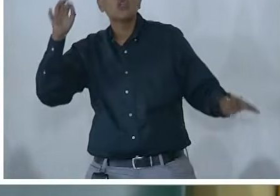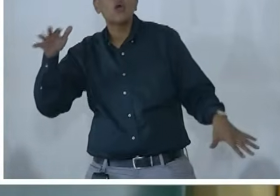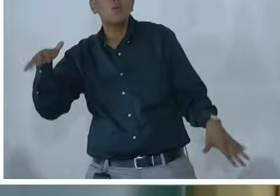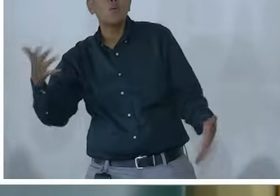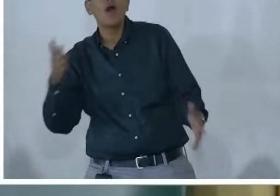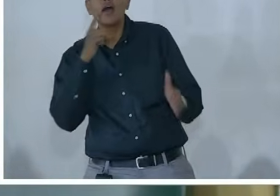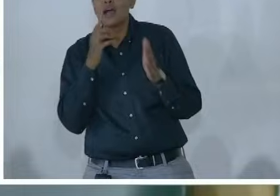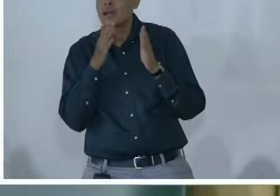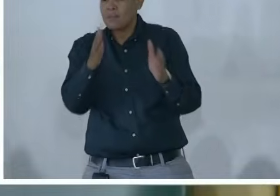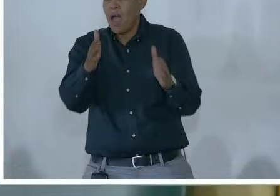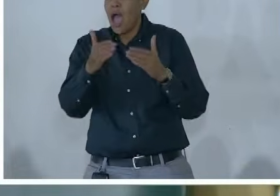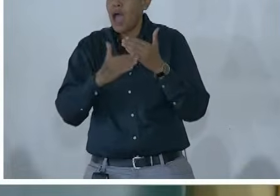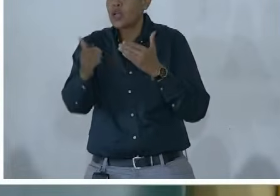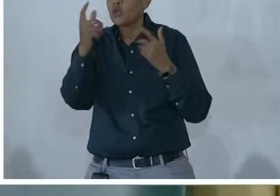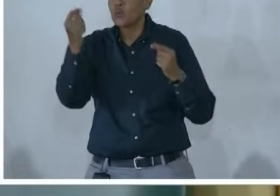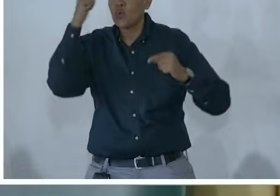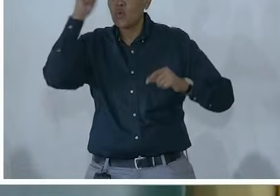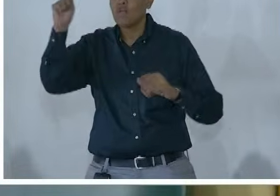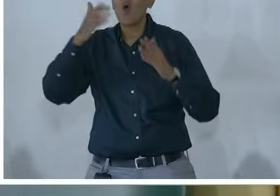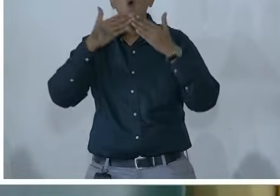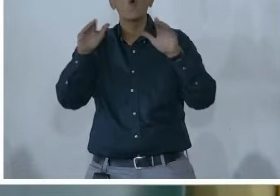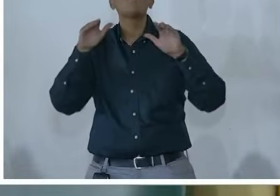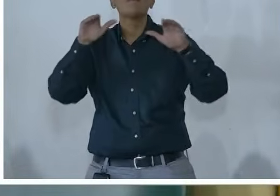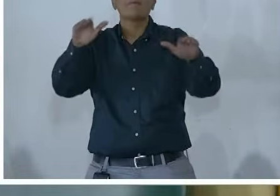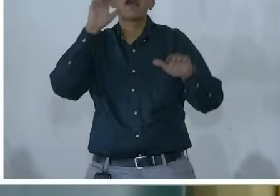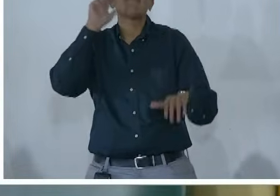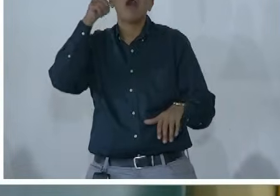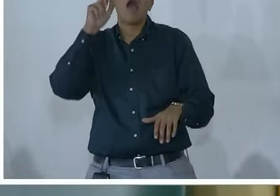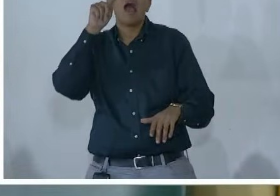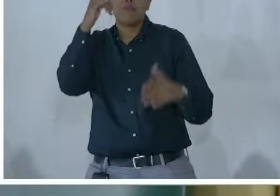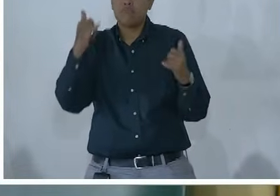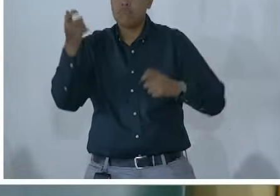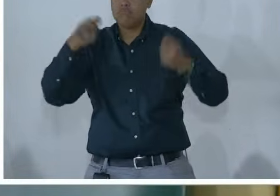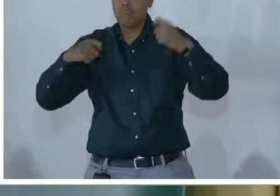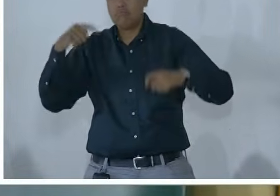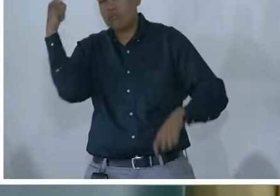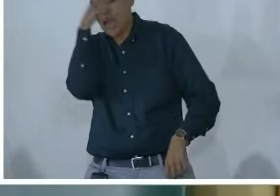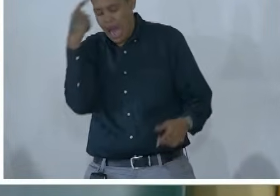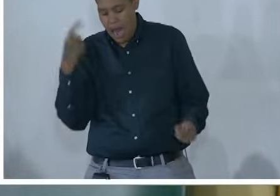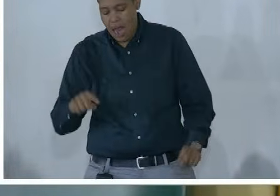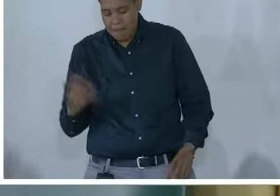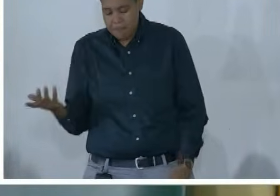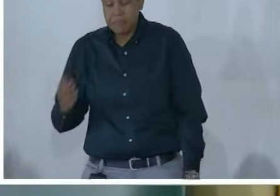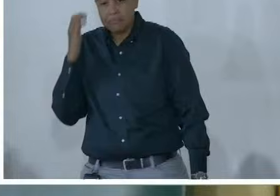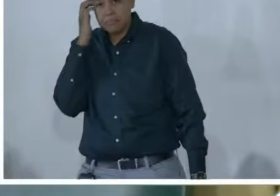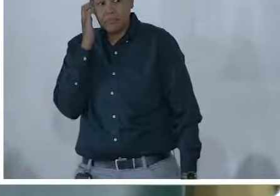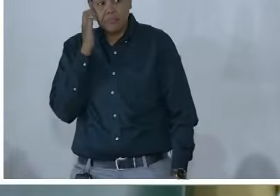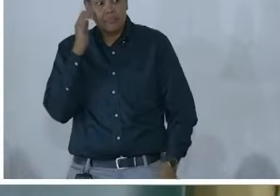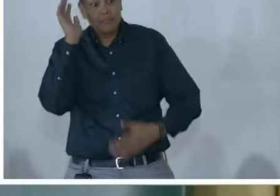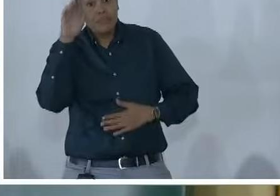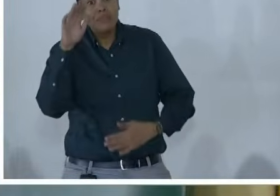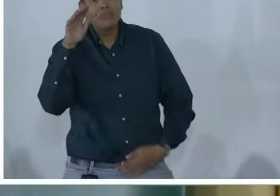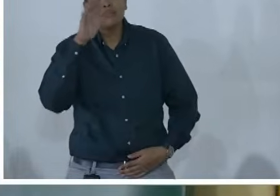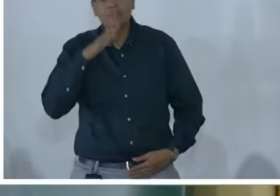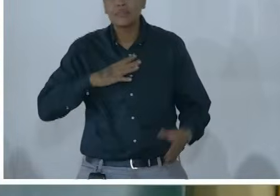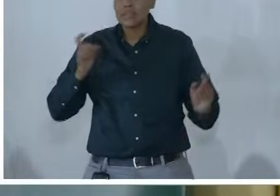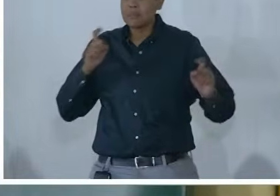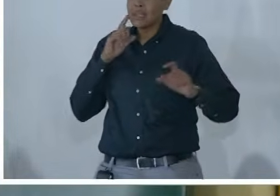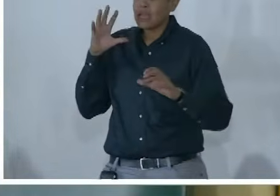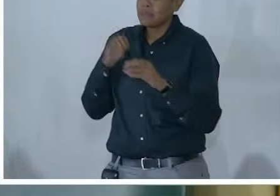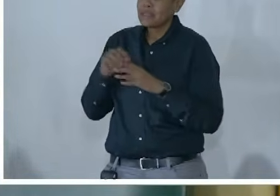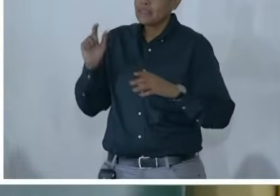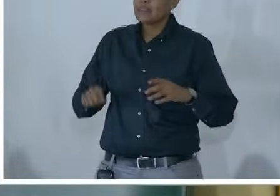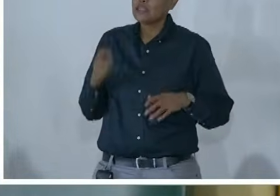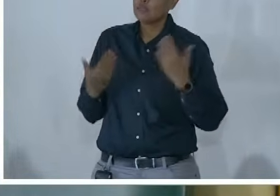the path forward for the reopening and modernization of Alpart. Madam Speaker, as part of